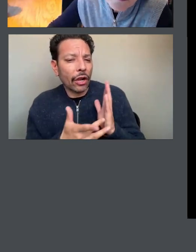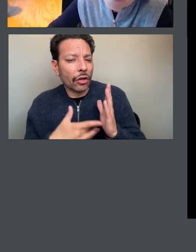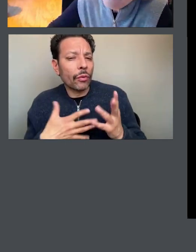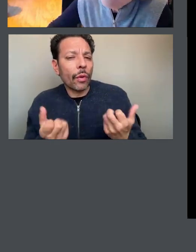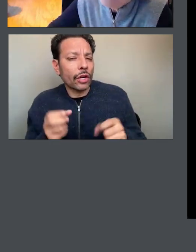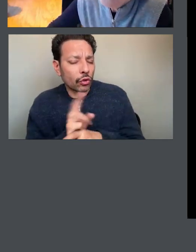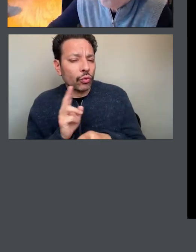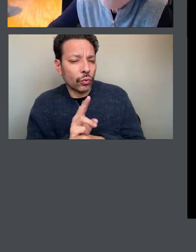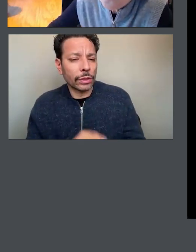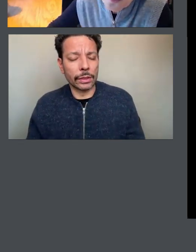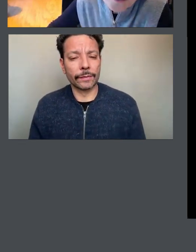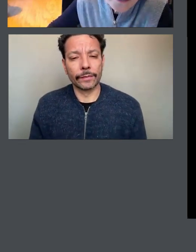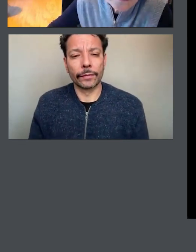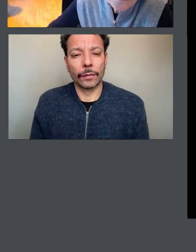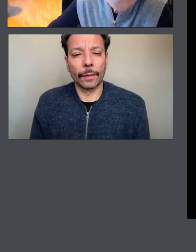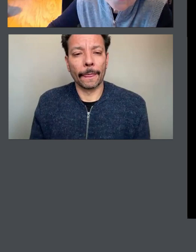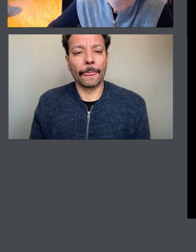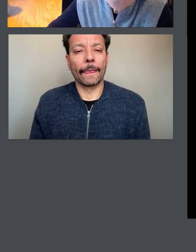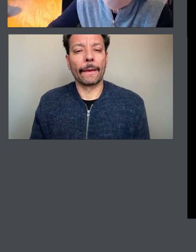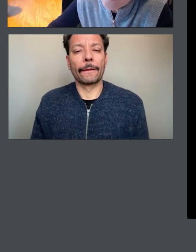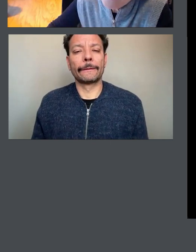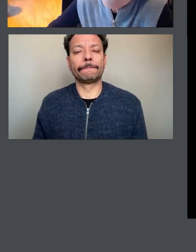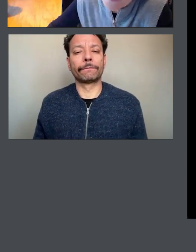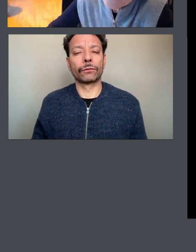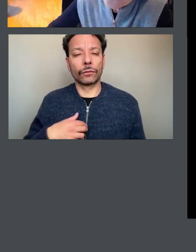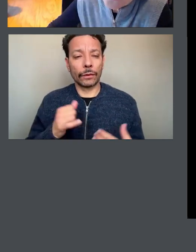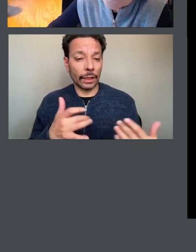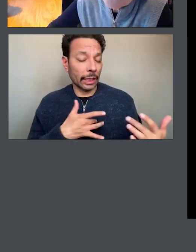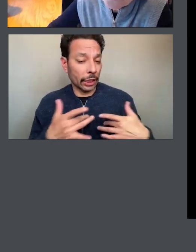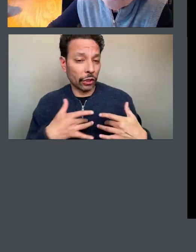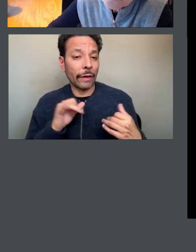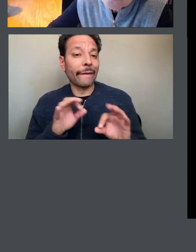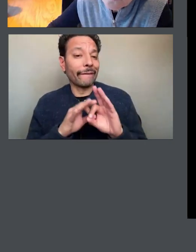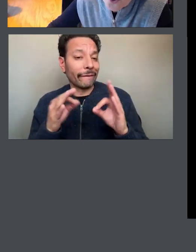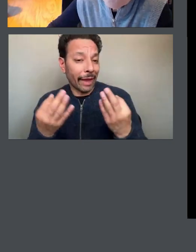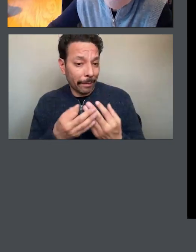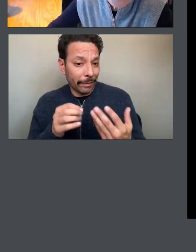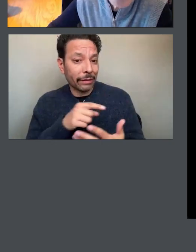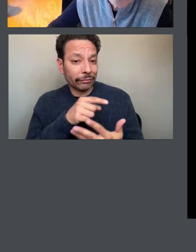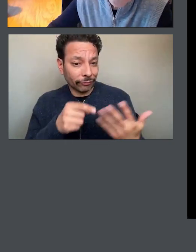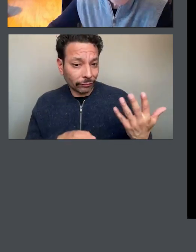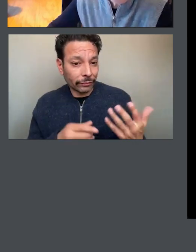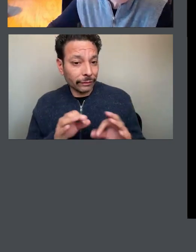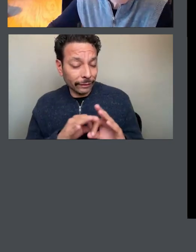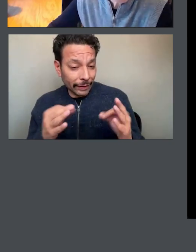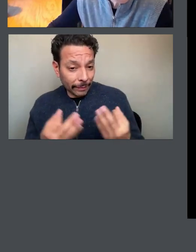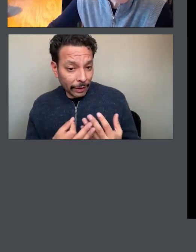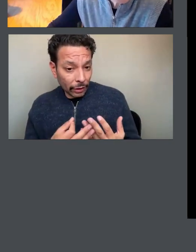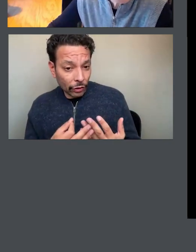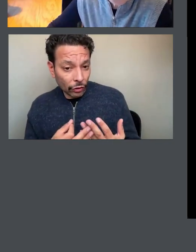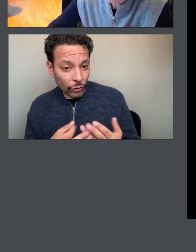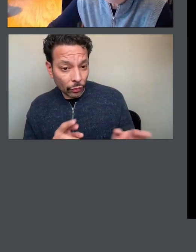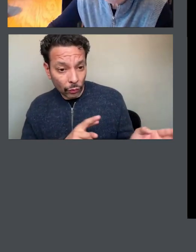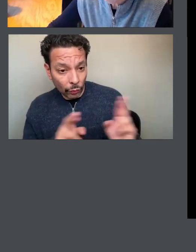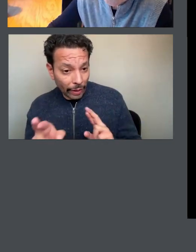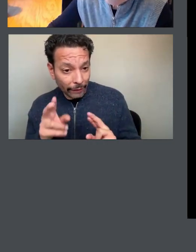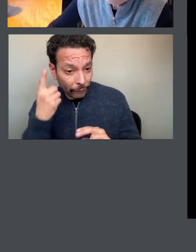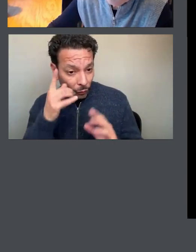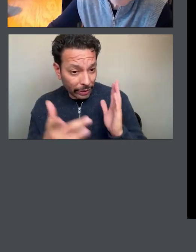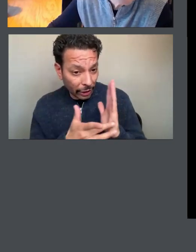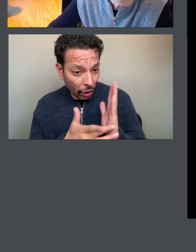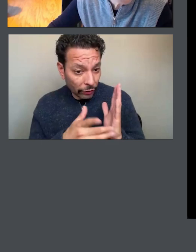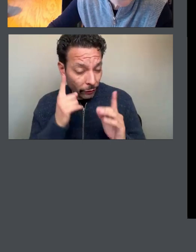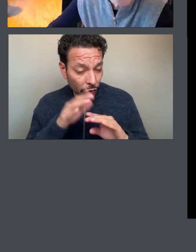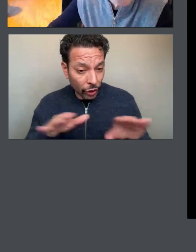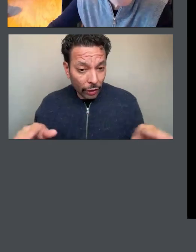use? We, of course, need to consider the family factors. Are families ready for technology for their child?